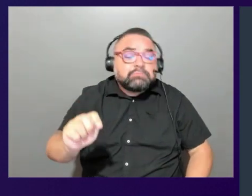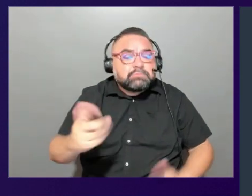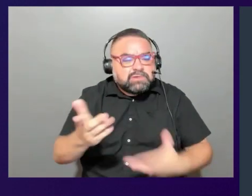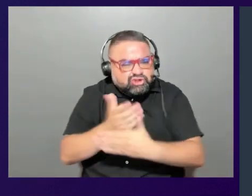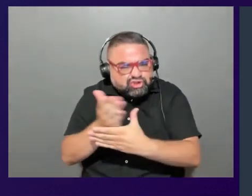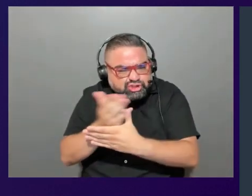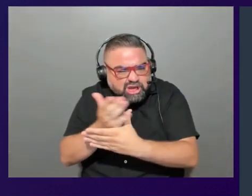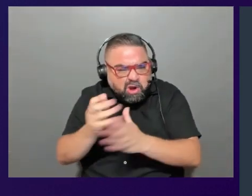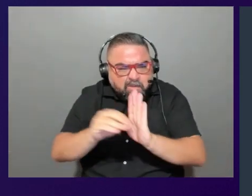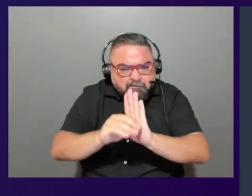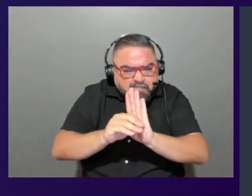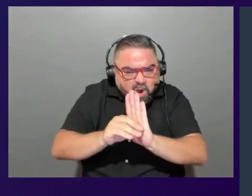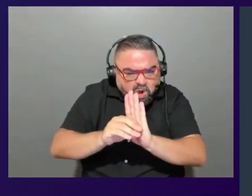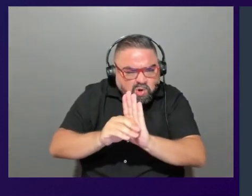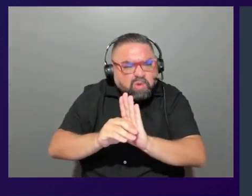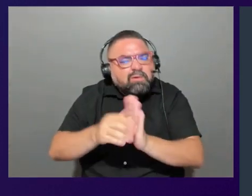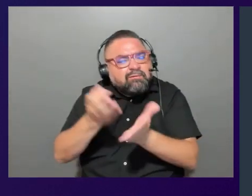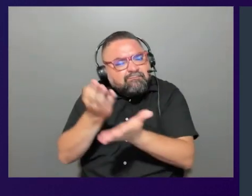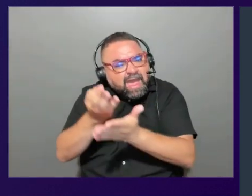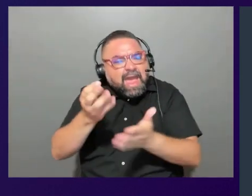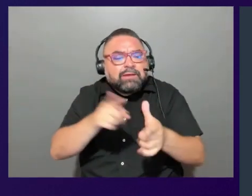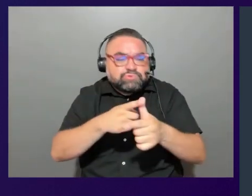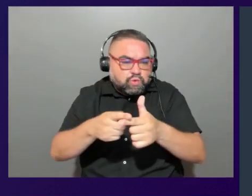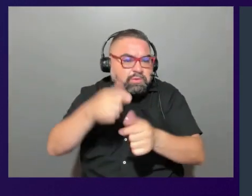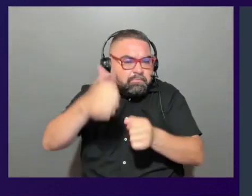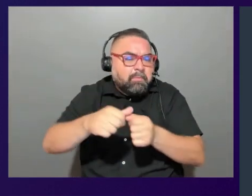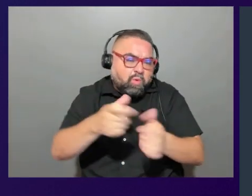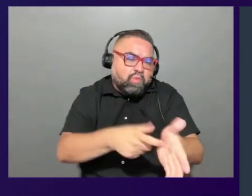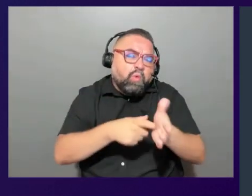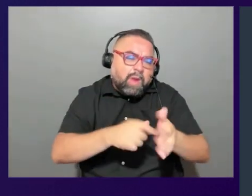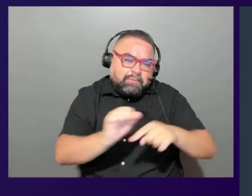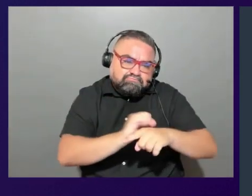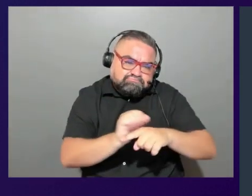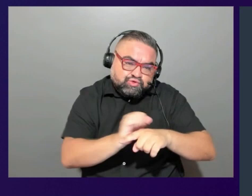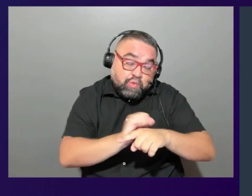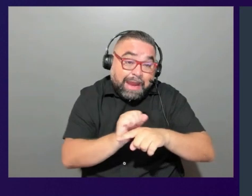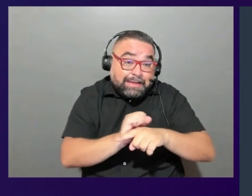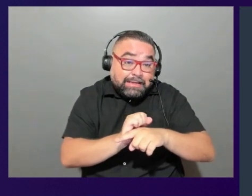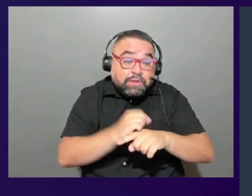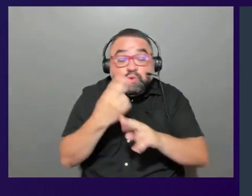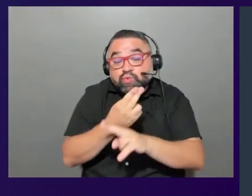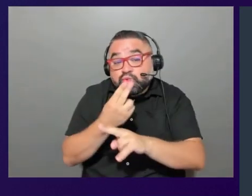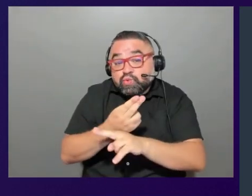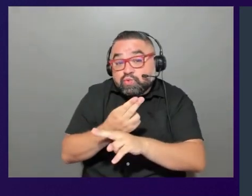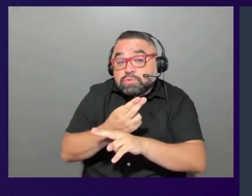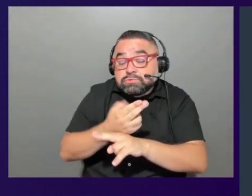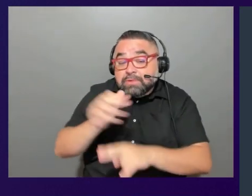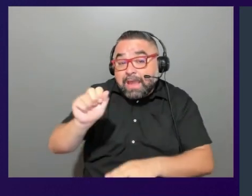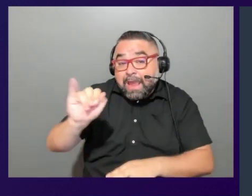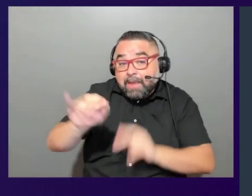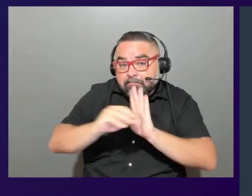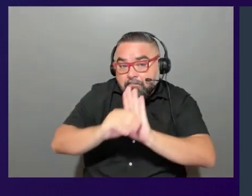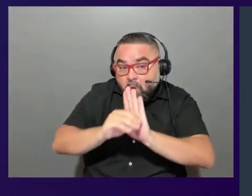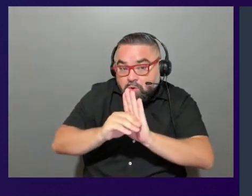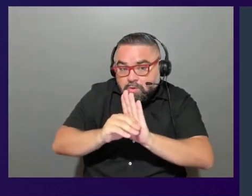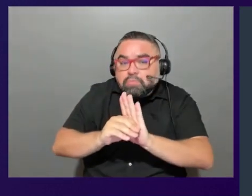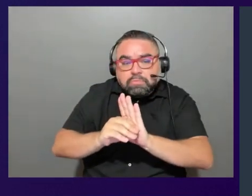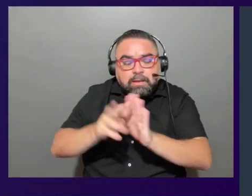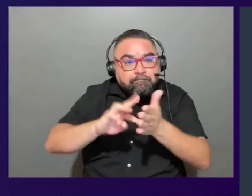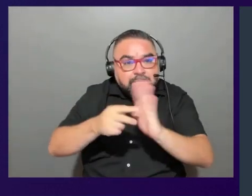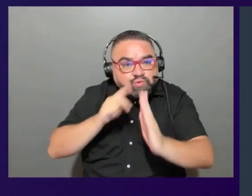is required. And then finally, training and utilizing models is an iterative process where you want to update models over